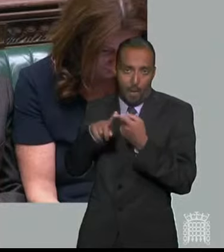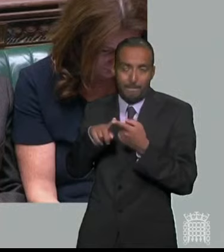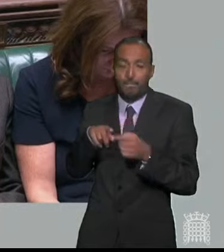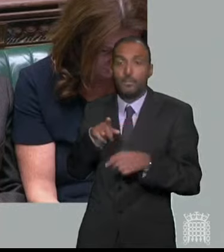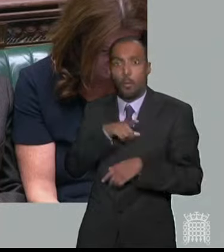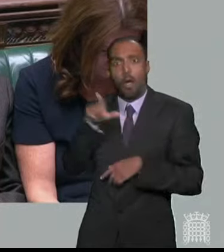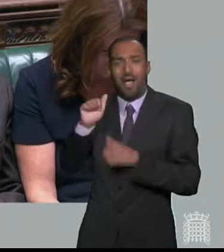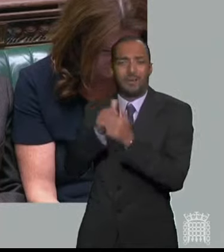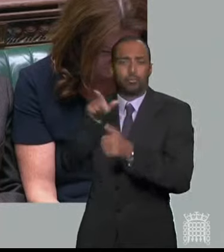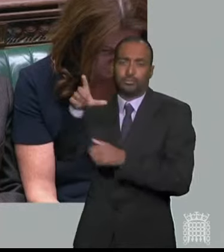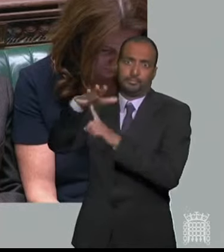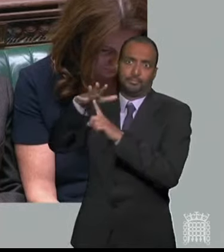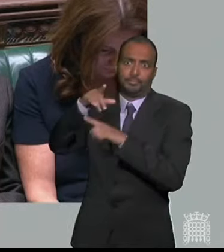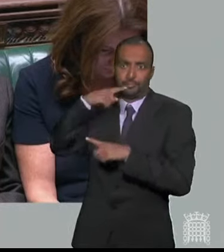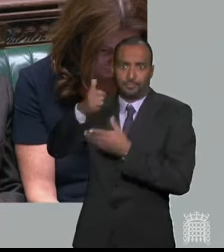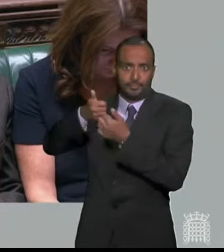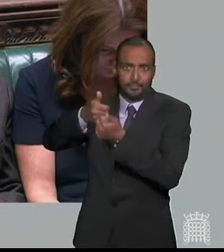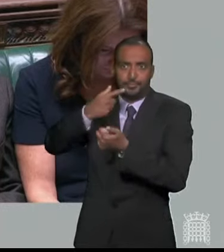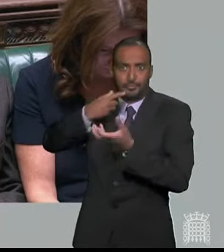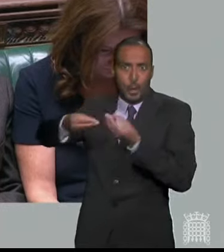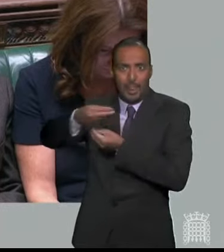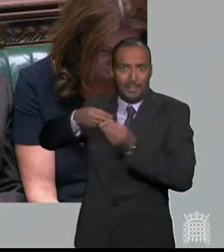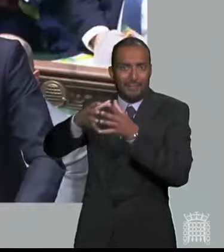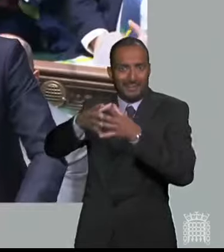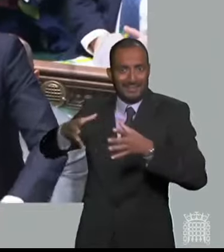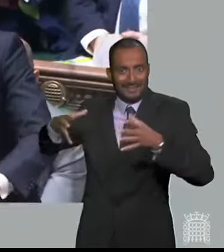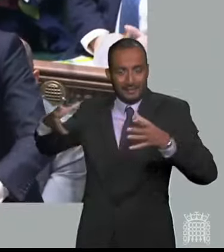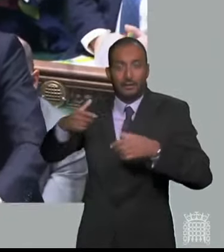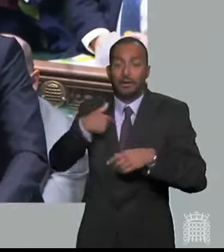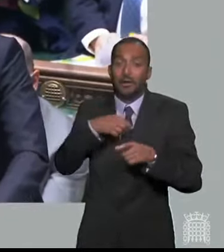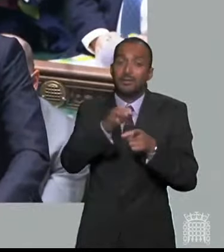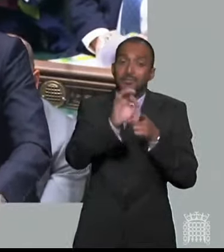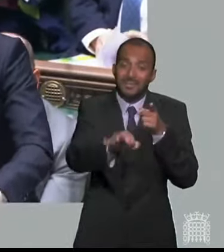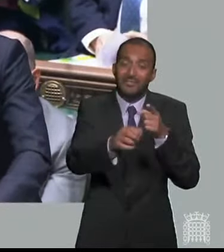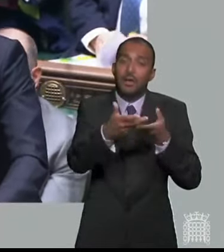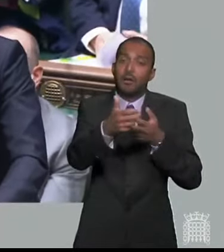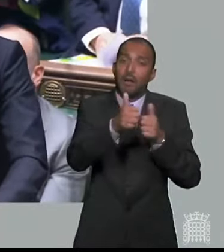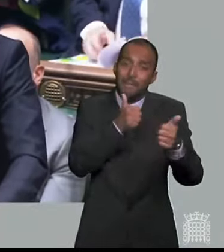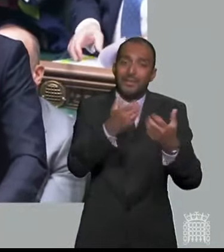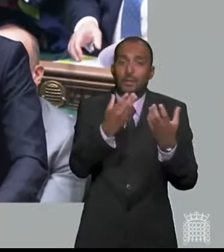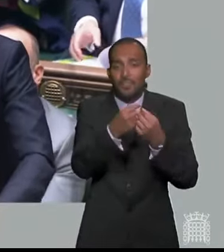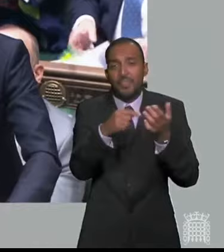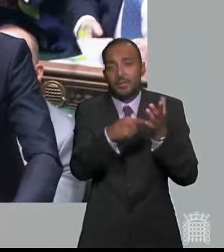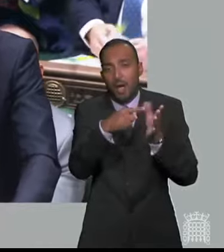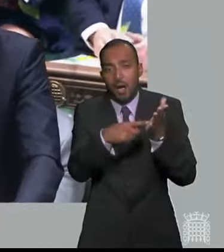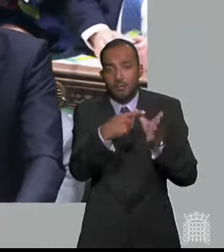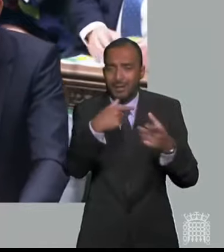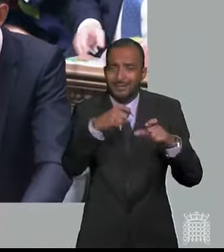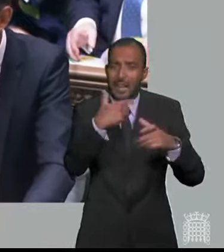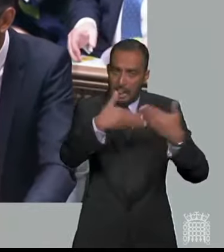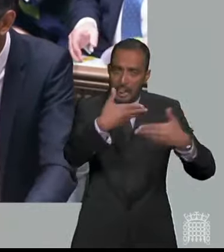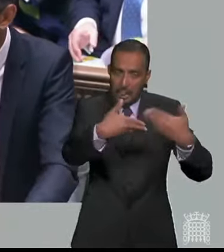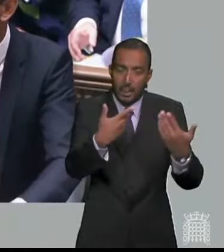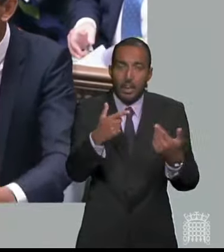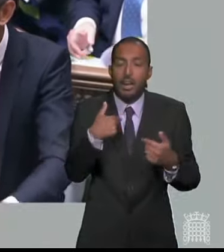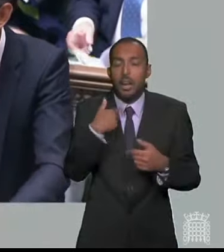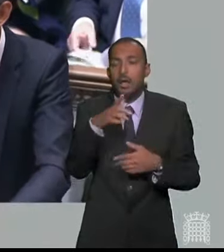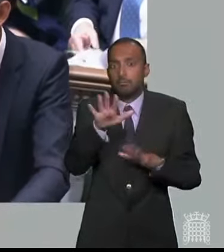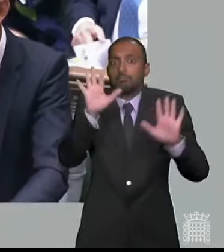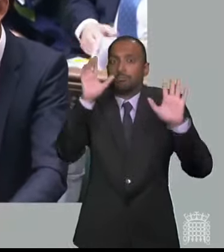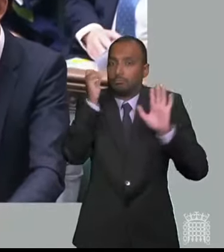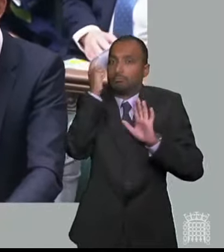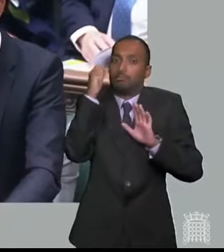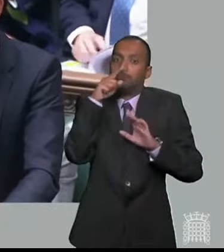growth. Now, conversations with specific companies like Tata are ongoing, but they are understandably commercially sensitive. But we